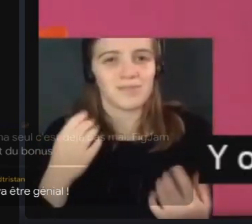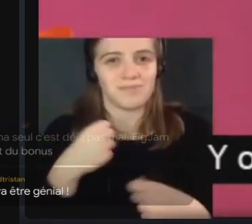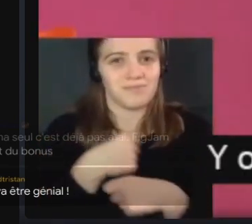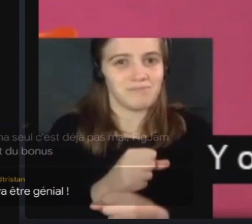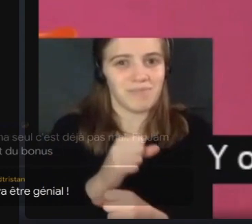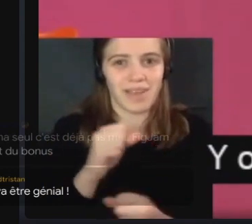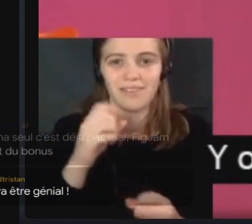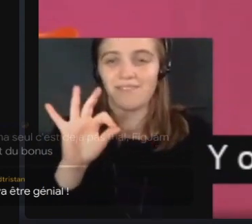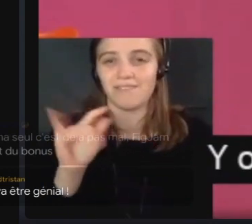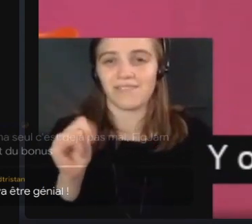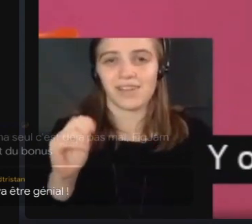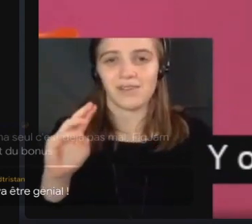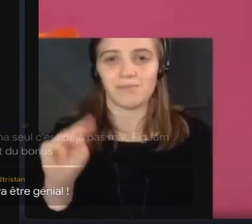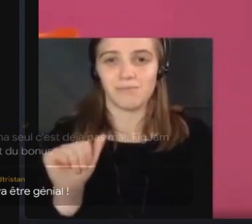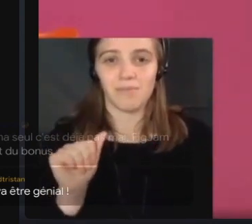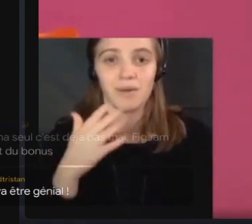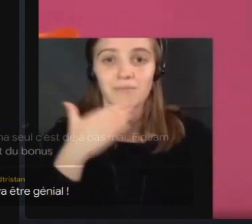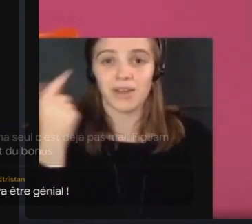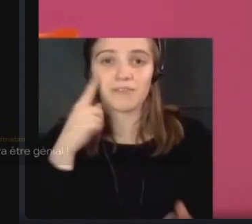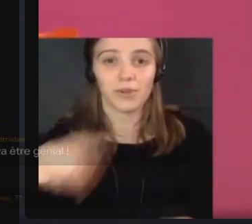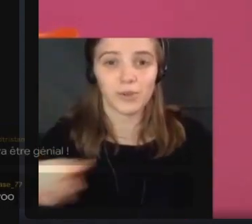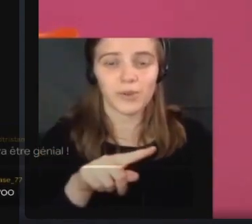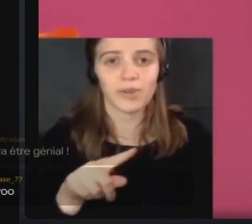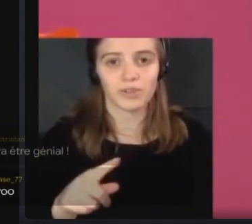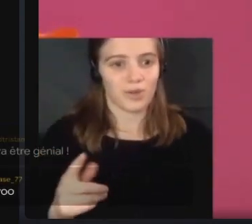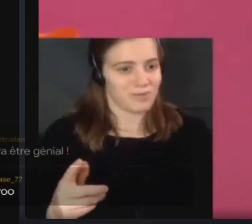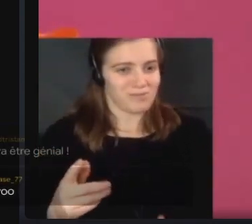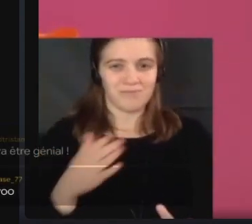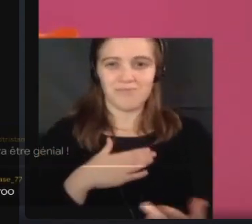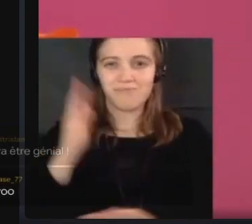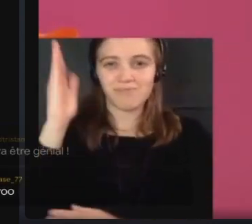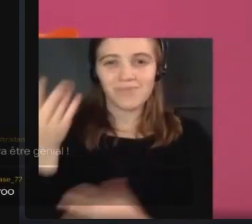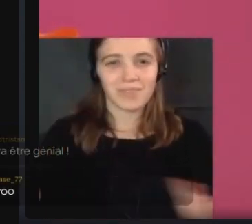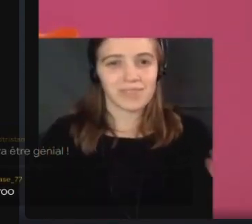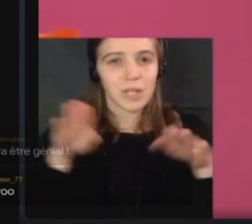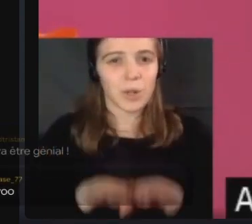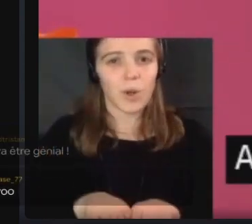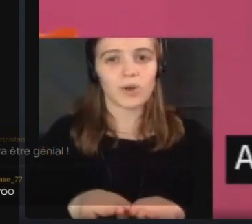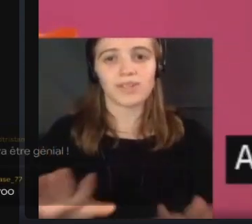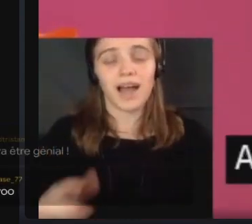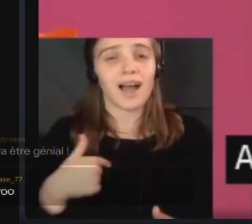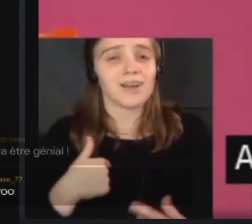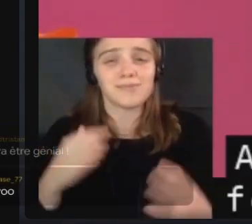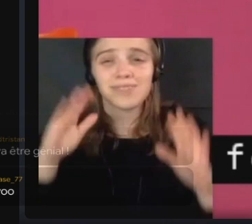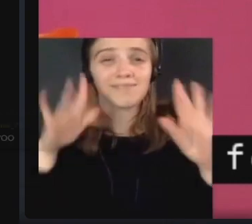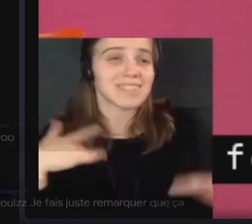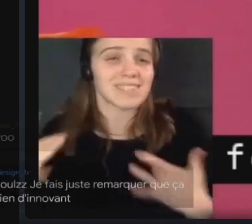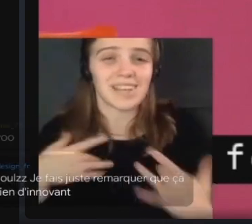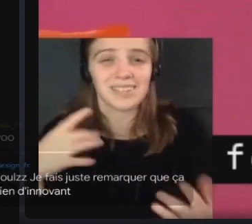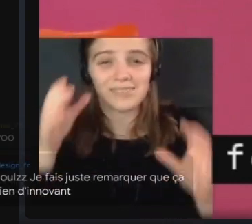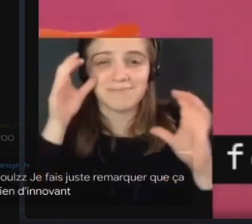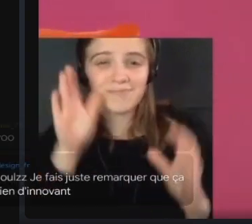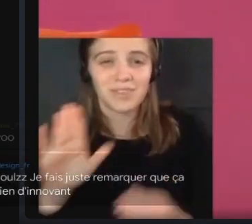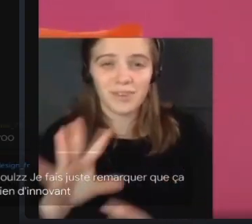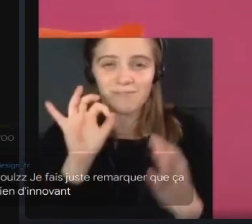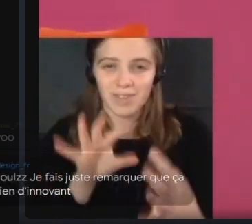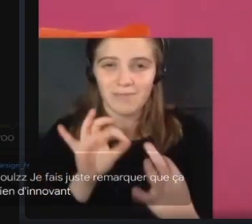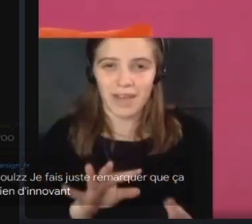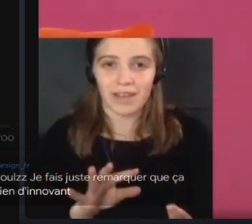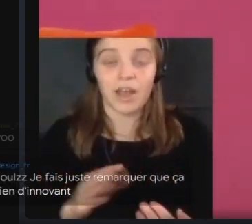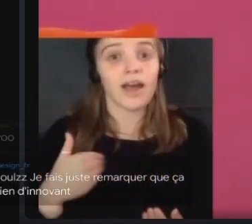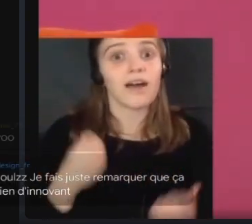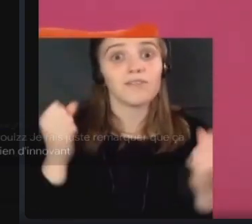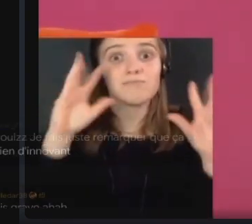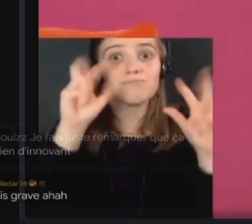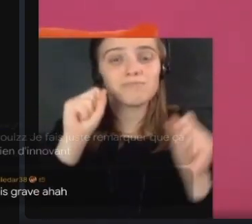wrap for me, and I just can't wait to hear your feedback on everything that we just launched. We have some amazing talks lined up, so I